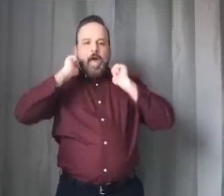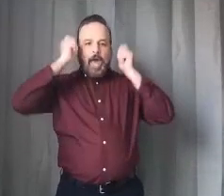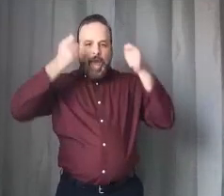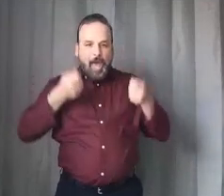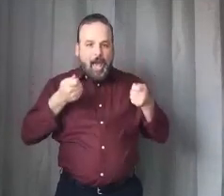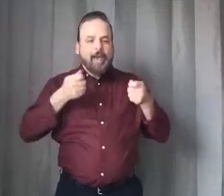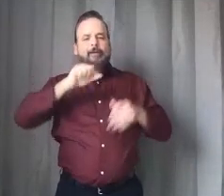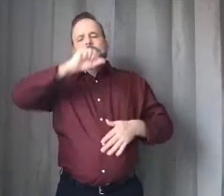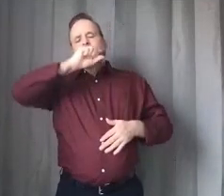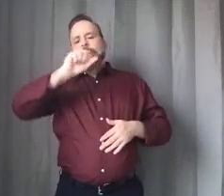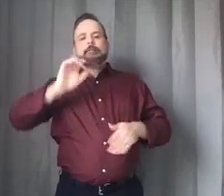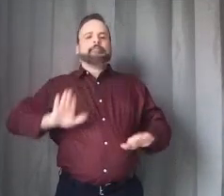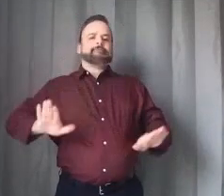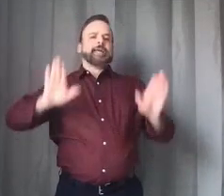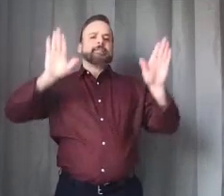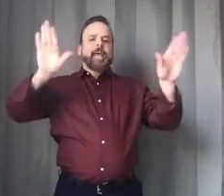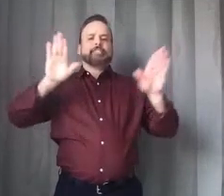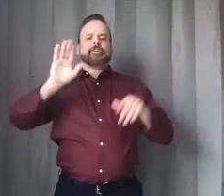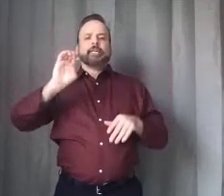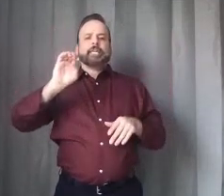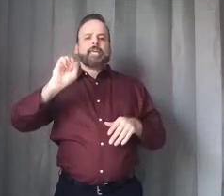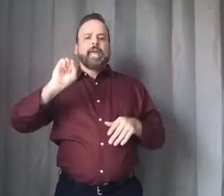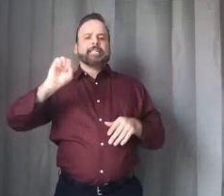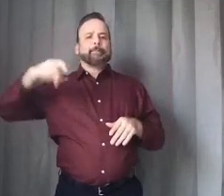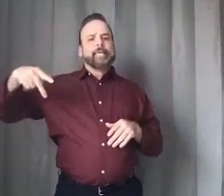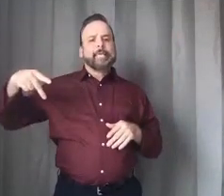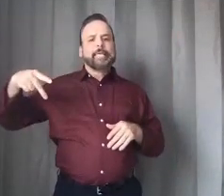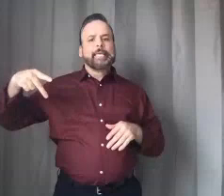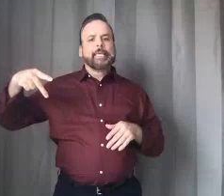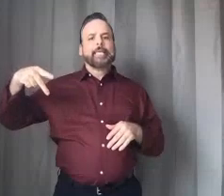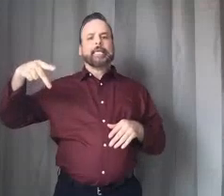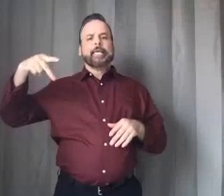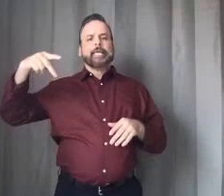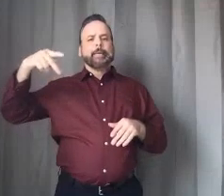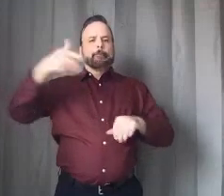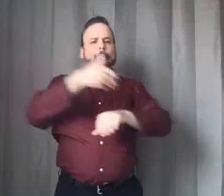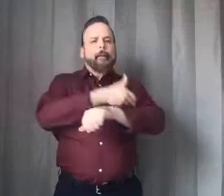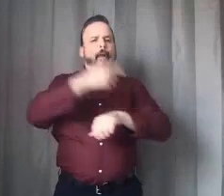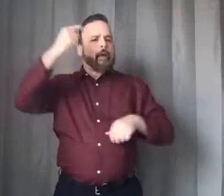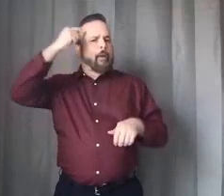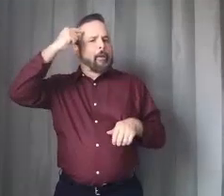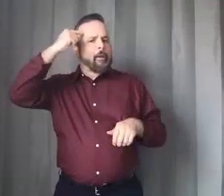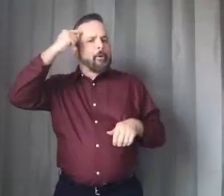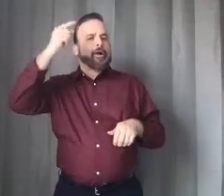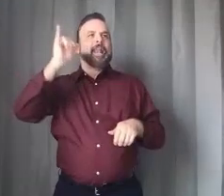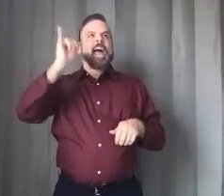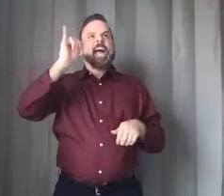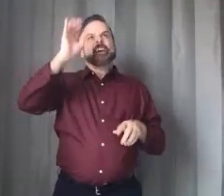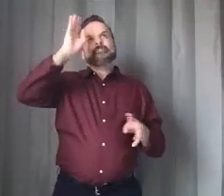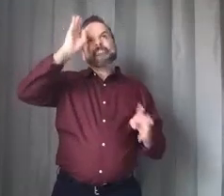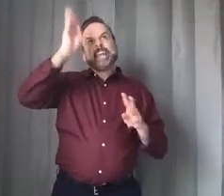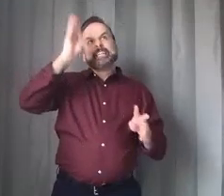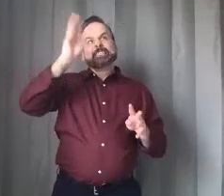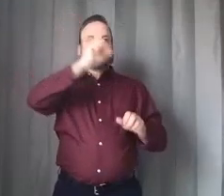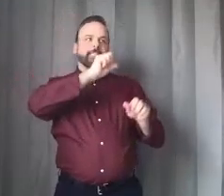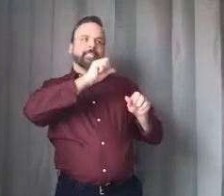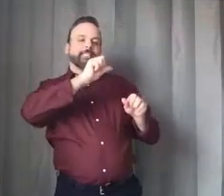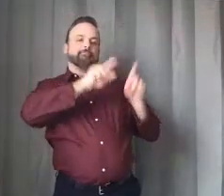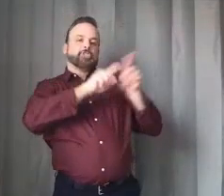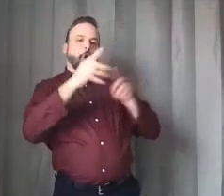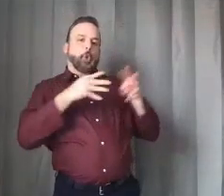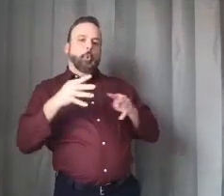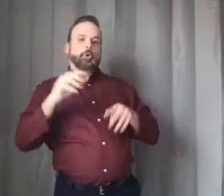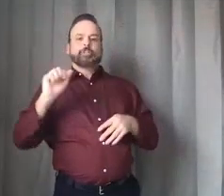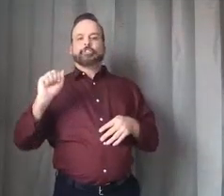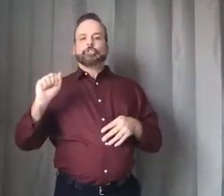loved like ESP. I was like obsessed with that as a child. It was kind of like fantasy, Star Wars, occult. I had like